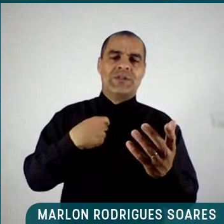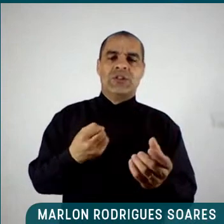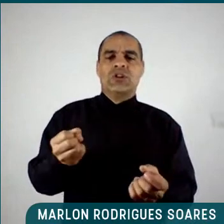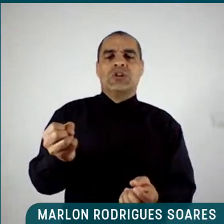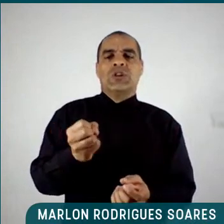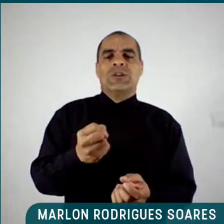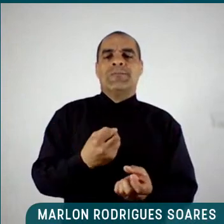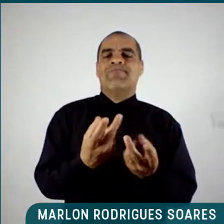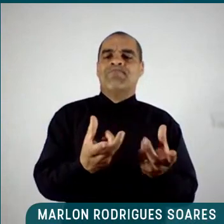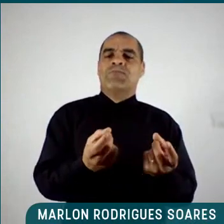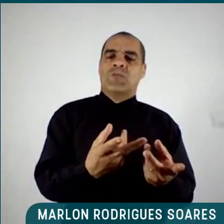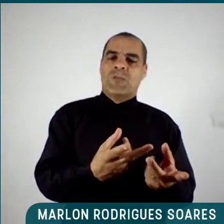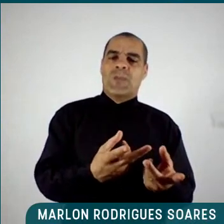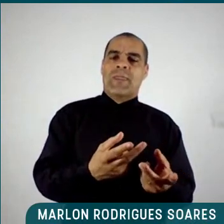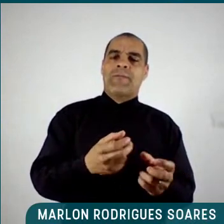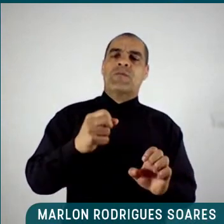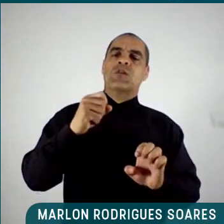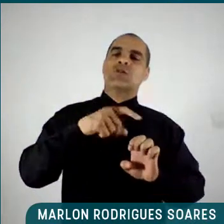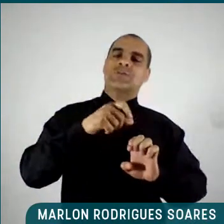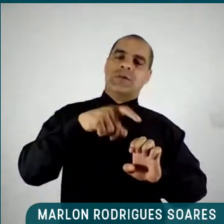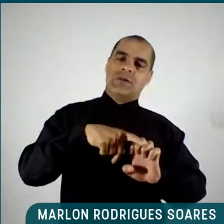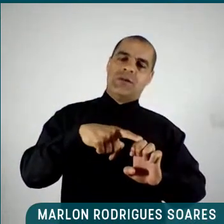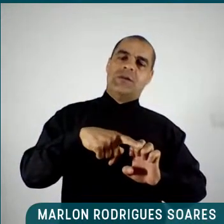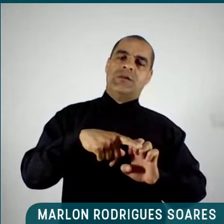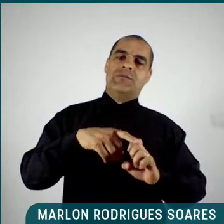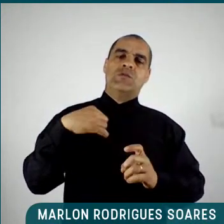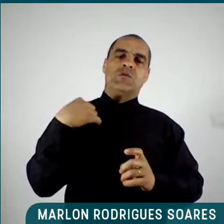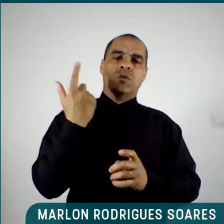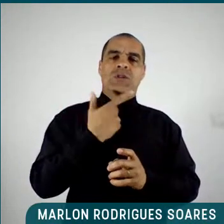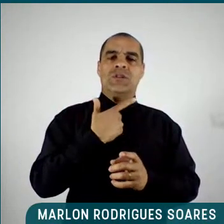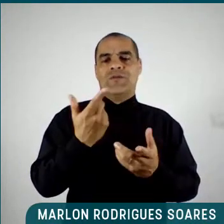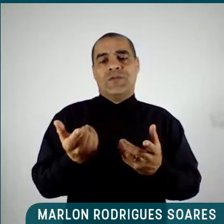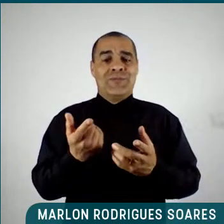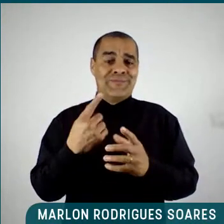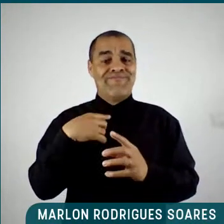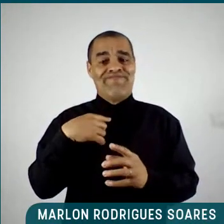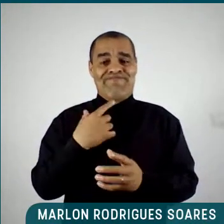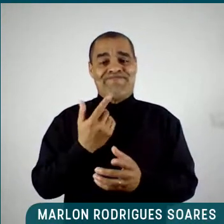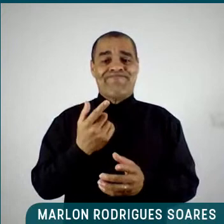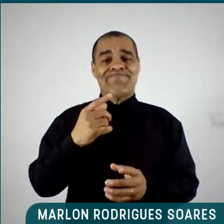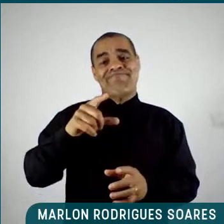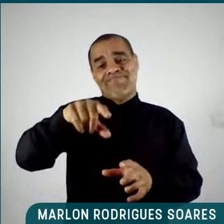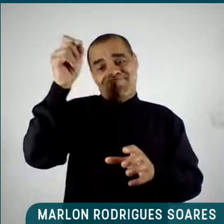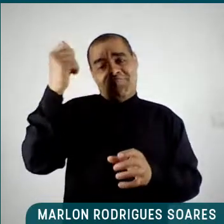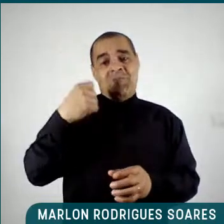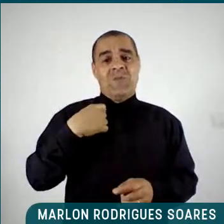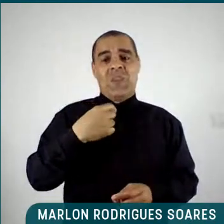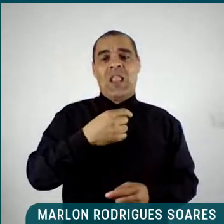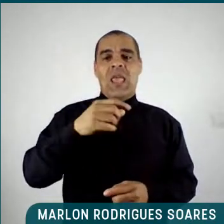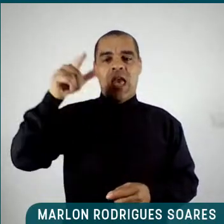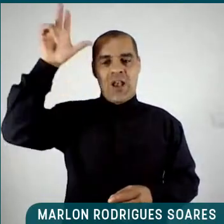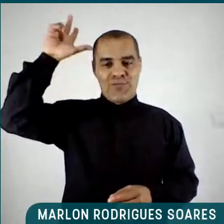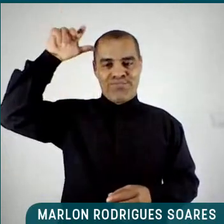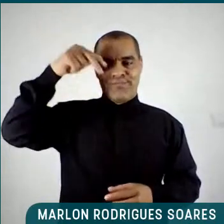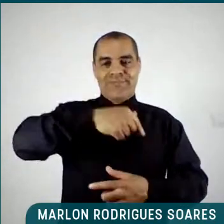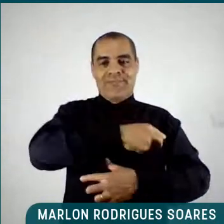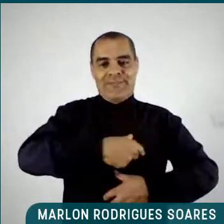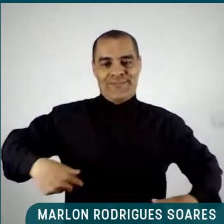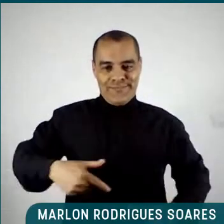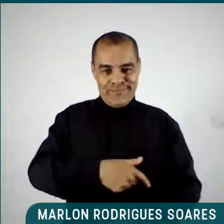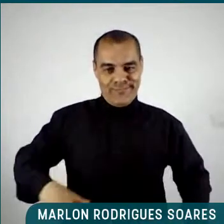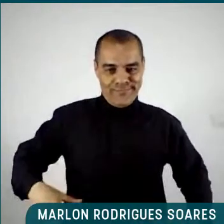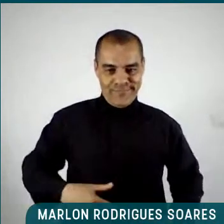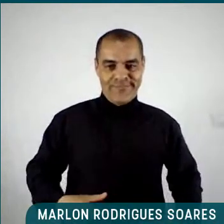doesn't tsunami exist e a gente não morreu por uh, causa de uma zebra. when we talk about women. So we have to bet in a new E reality. interseccional,